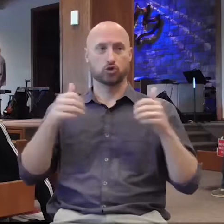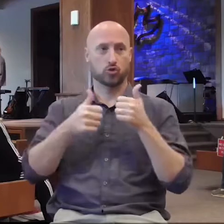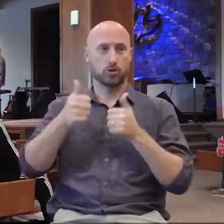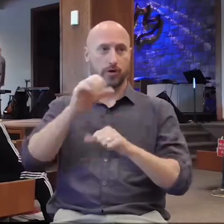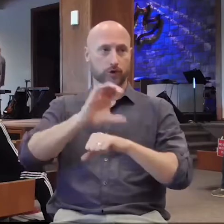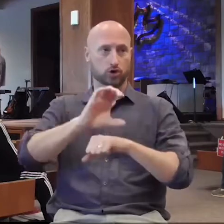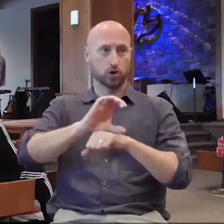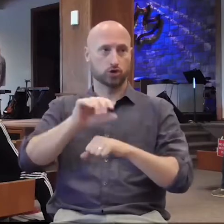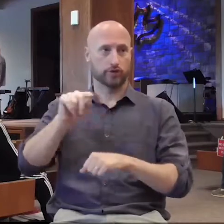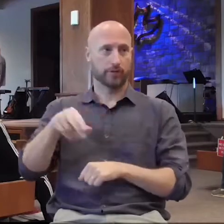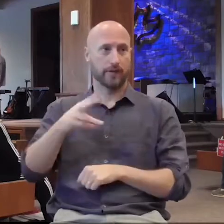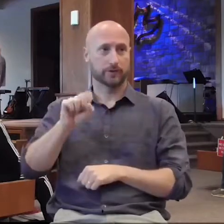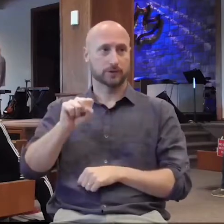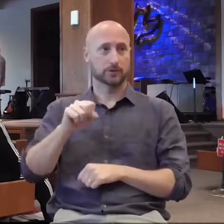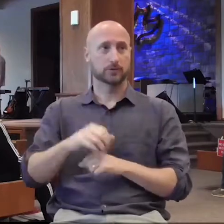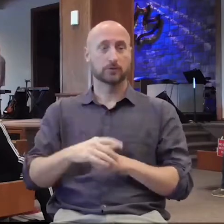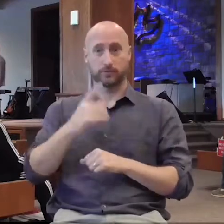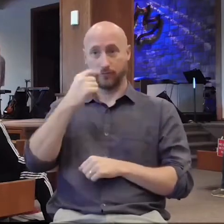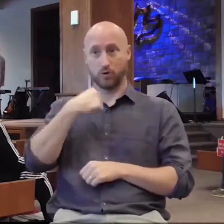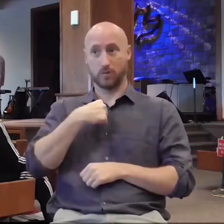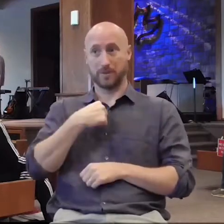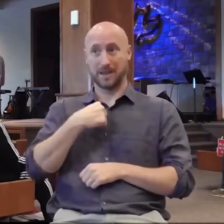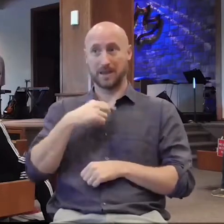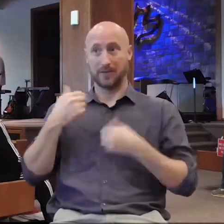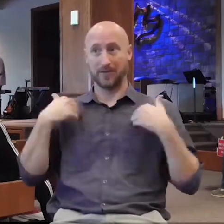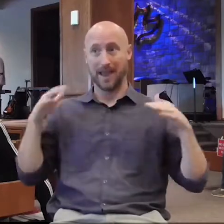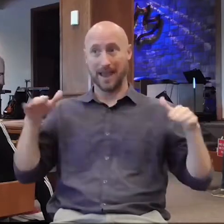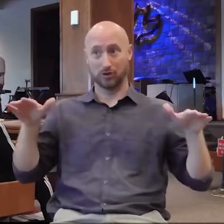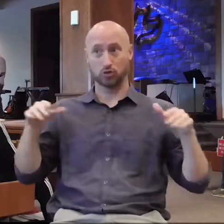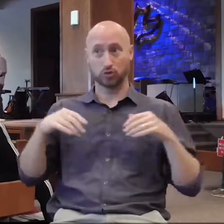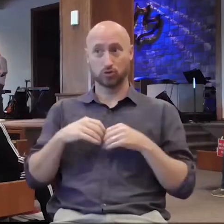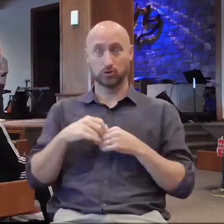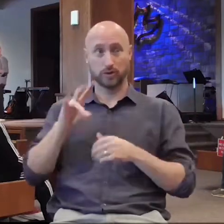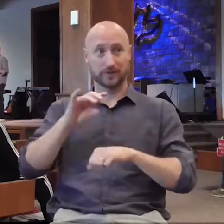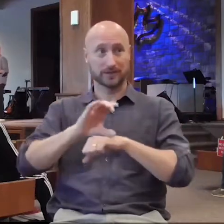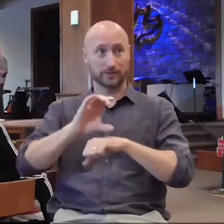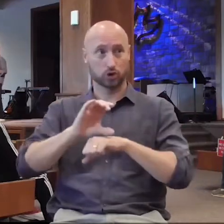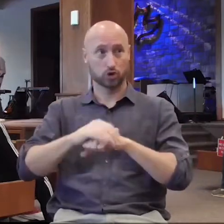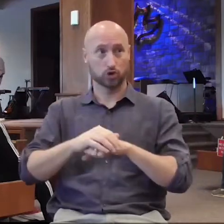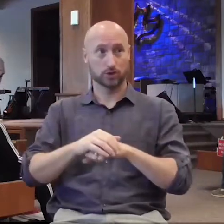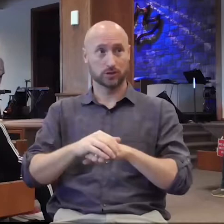Ephesus. Now, to me, the angels of the seven churches which are held in his right hand,